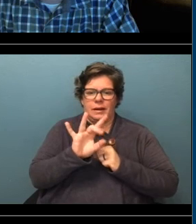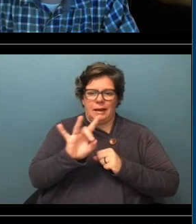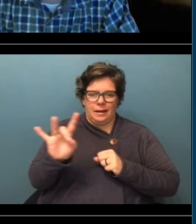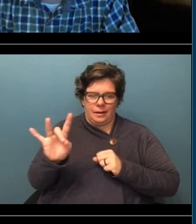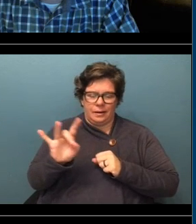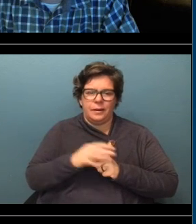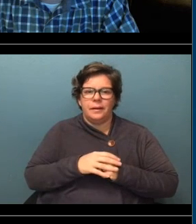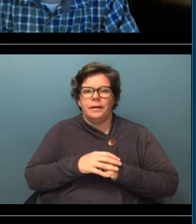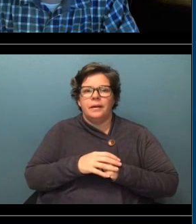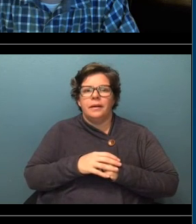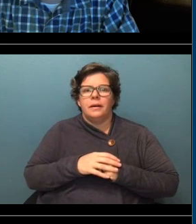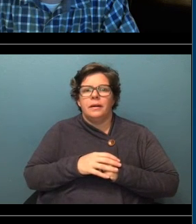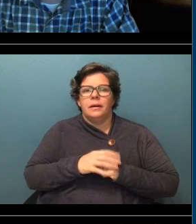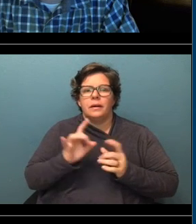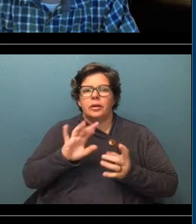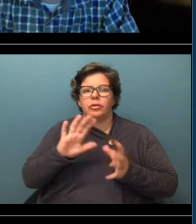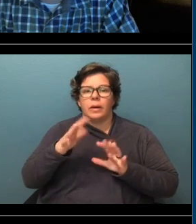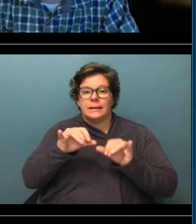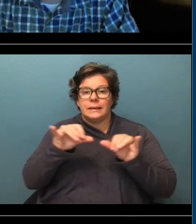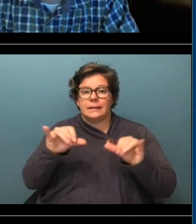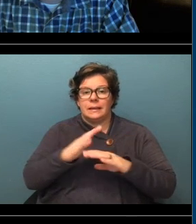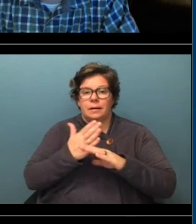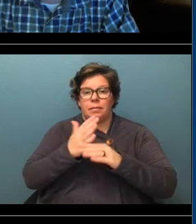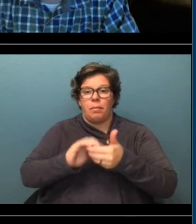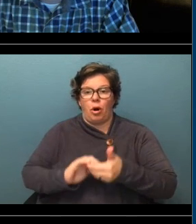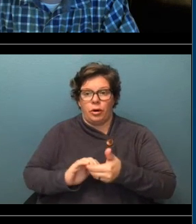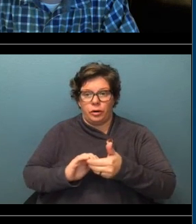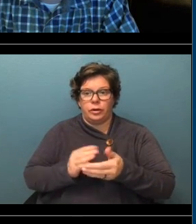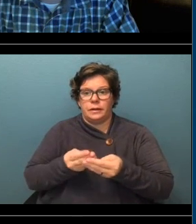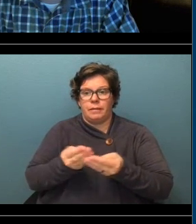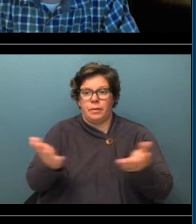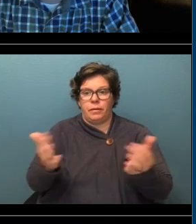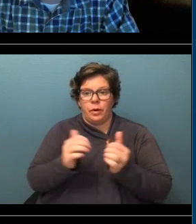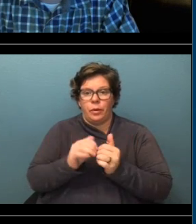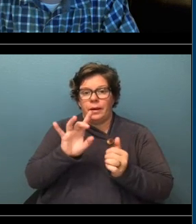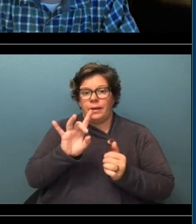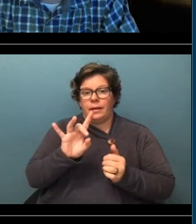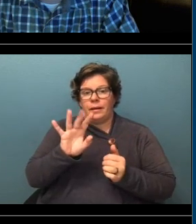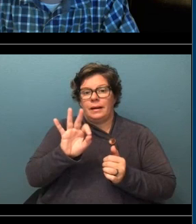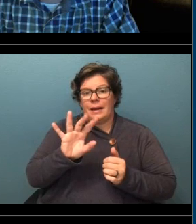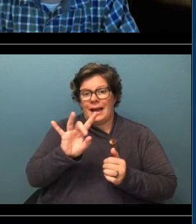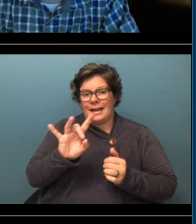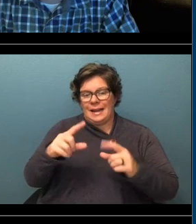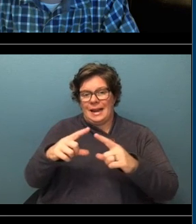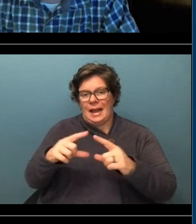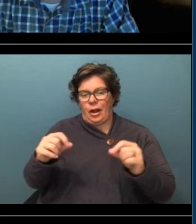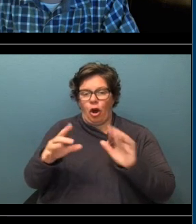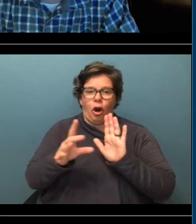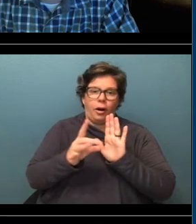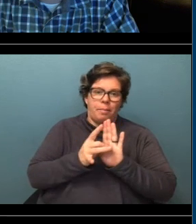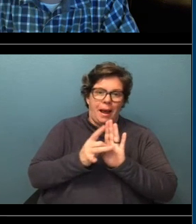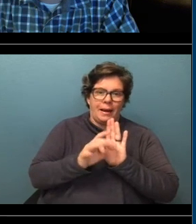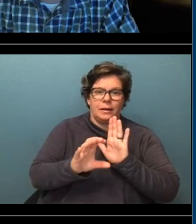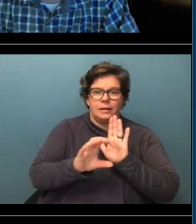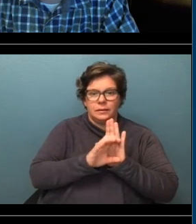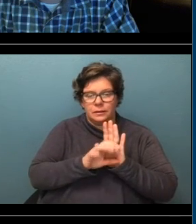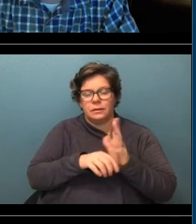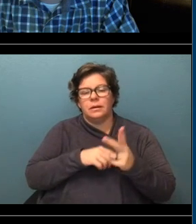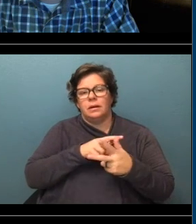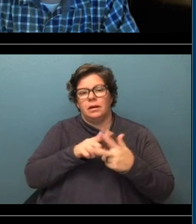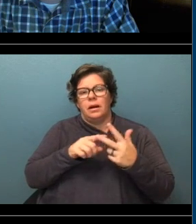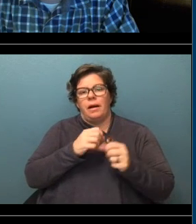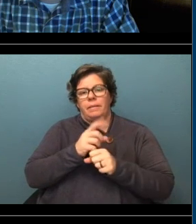The crisis system partners have also been provided with 988 cards, magnets. So I've made sure that